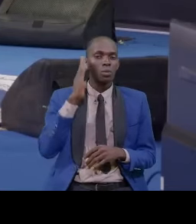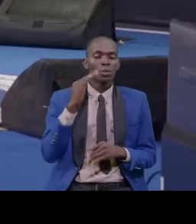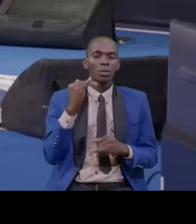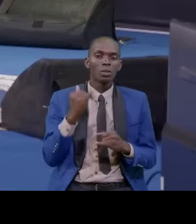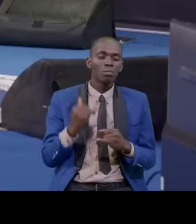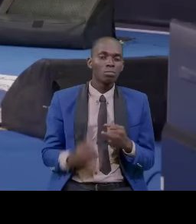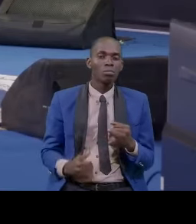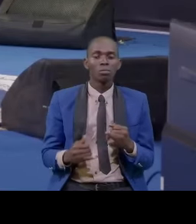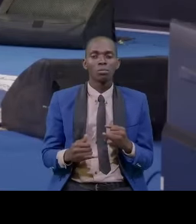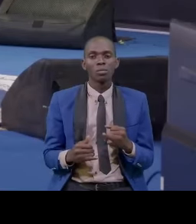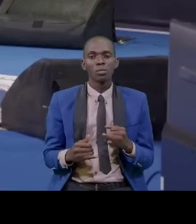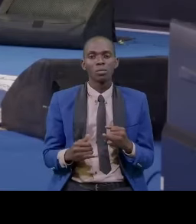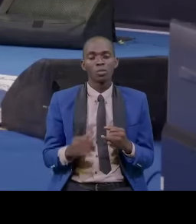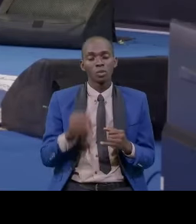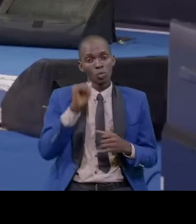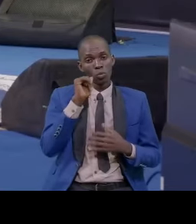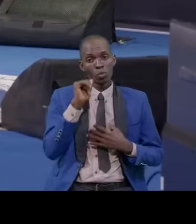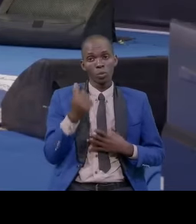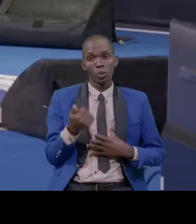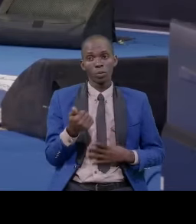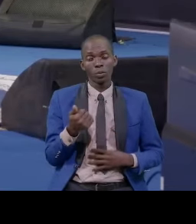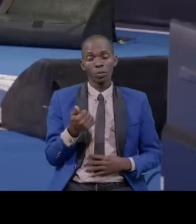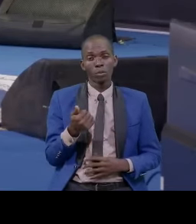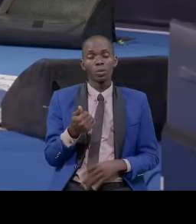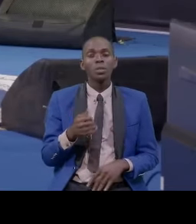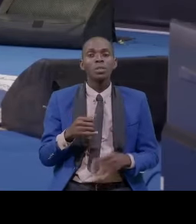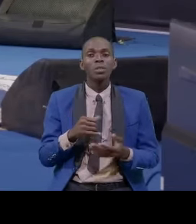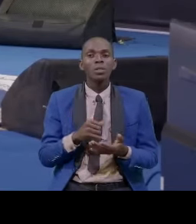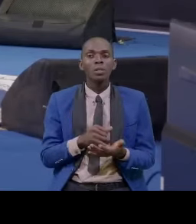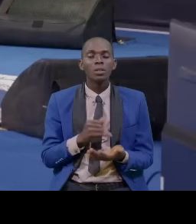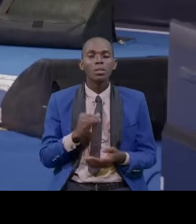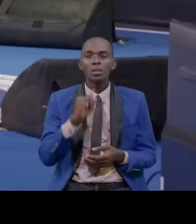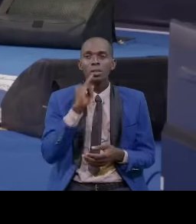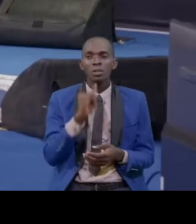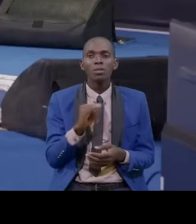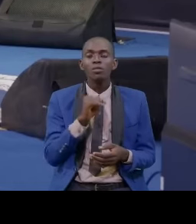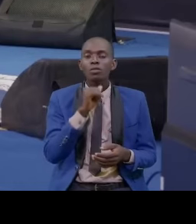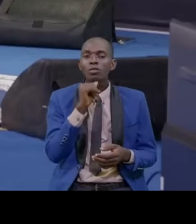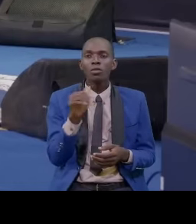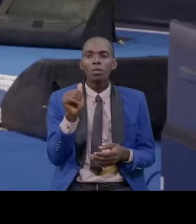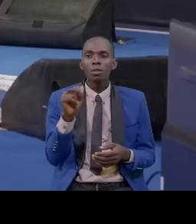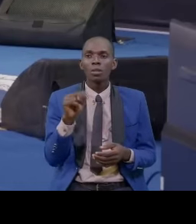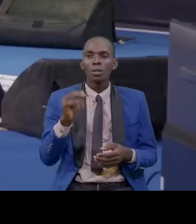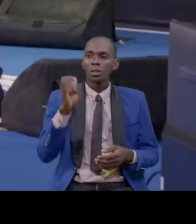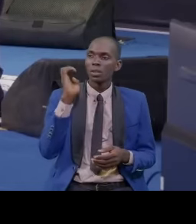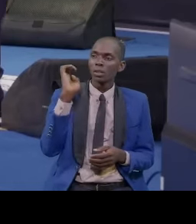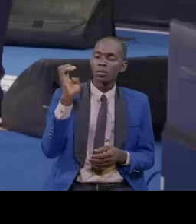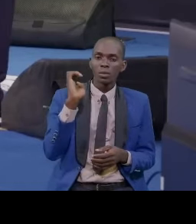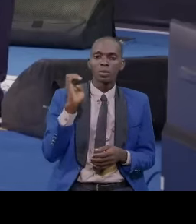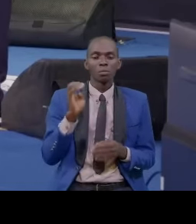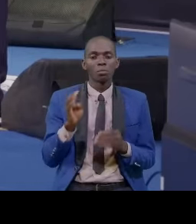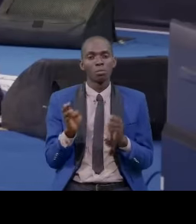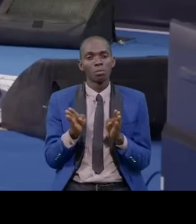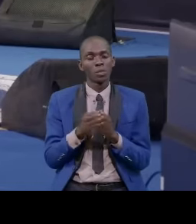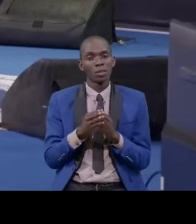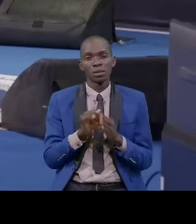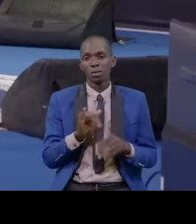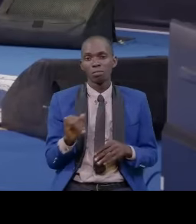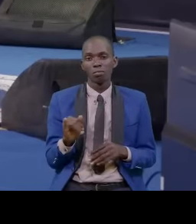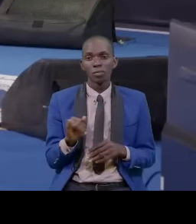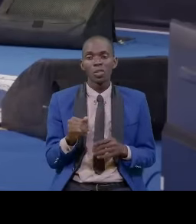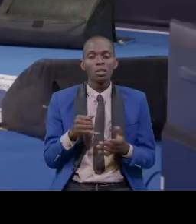concluding tomorrow. It's not an evangelistic meeting. It's not a